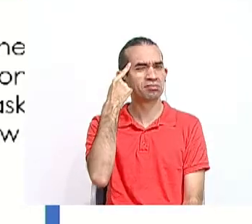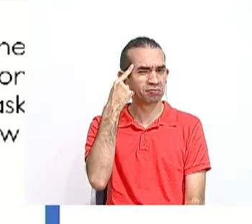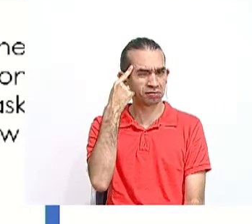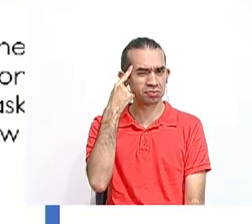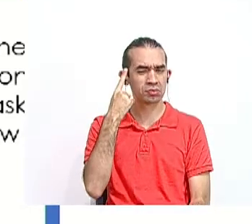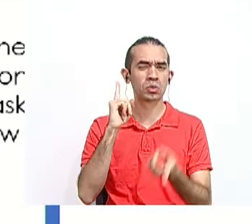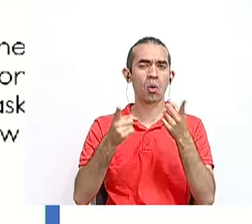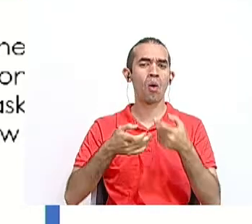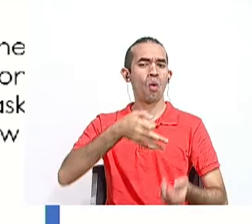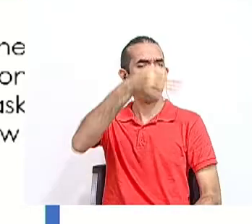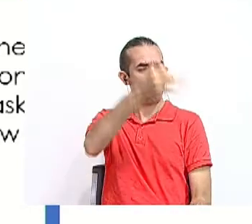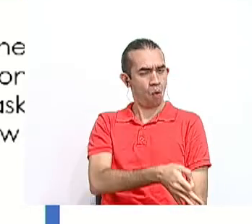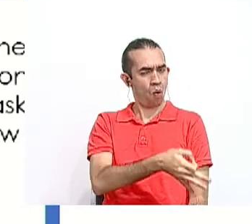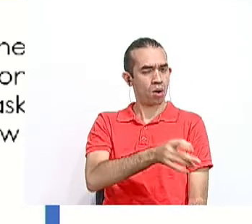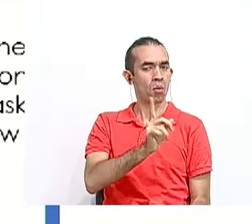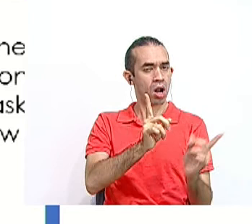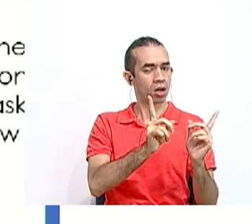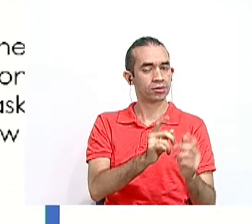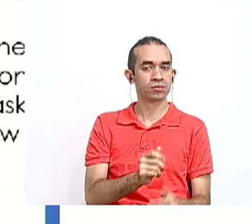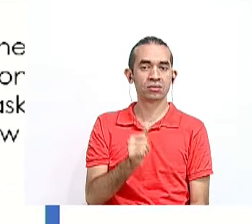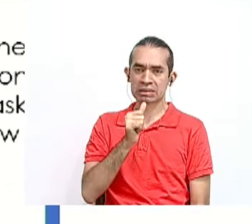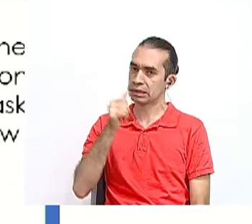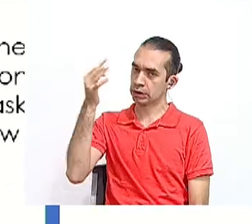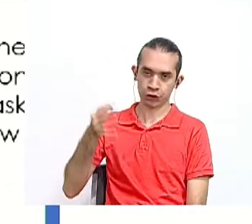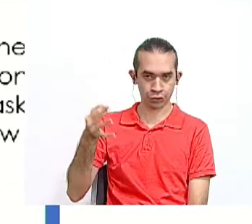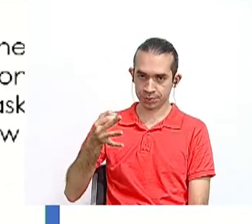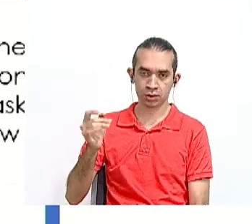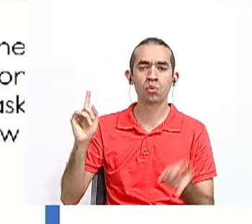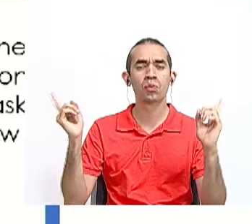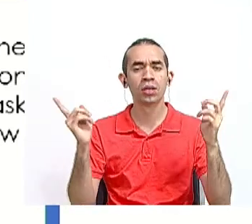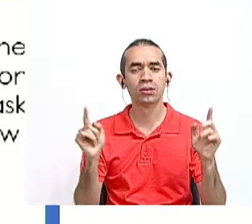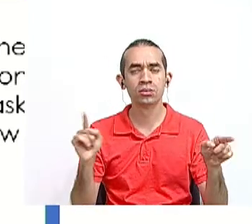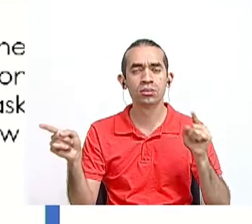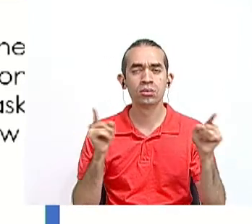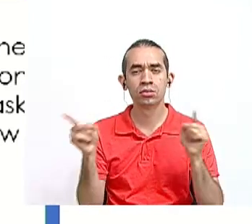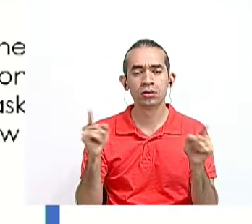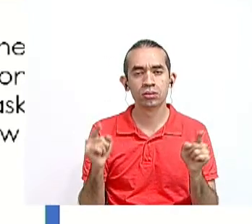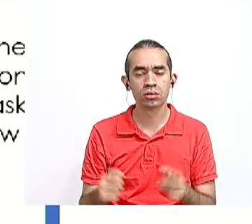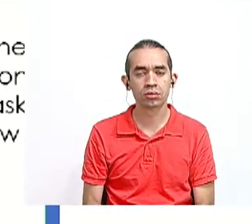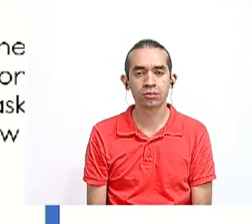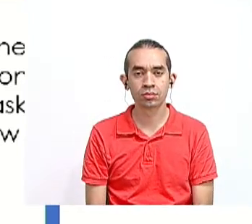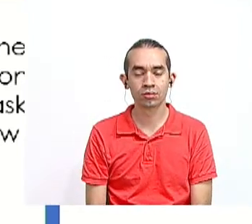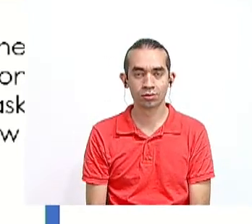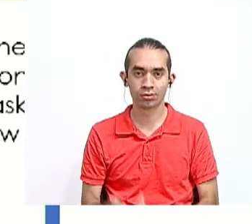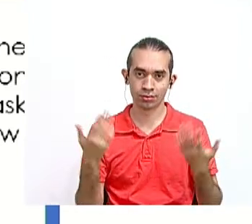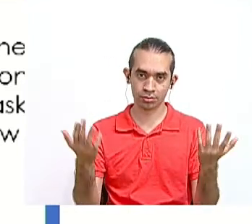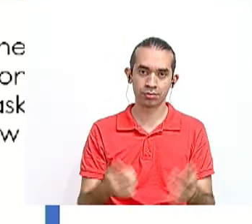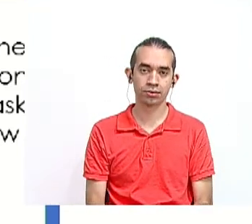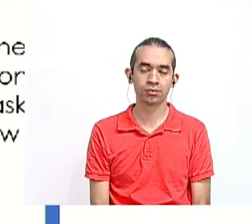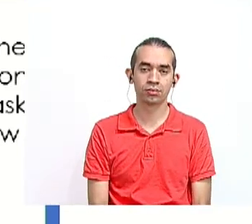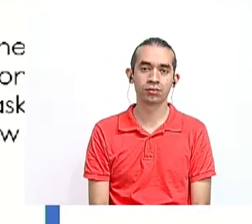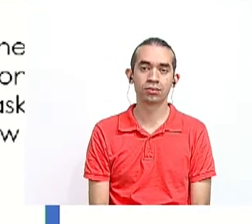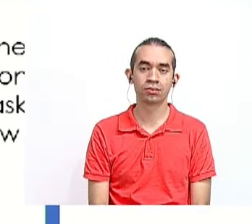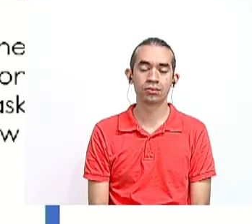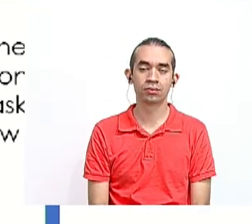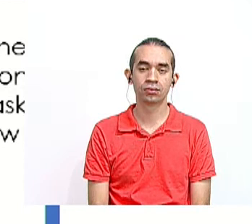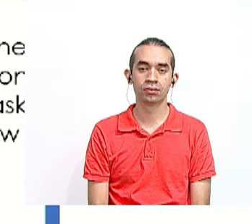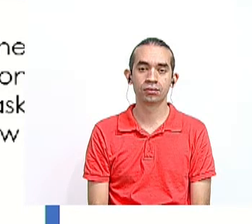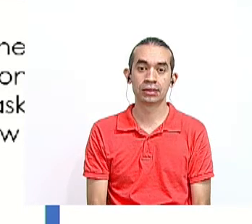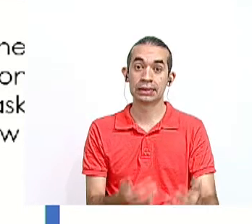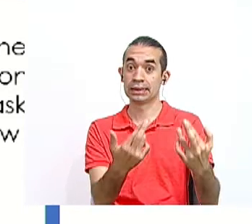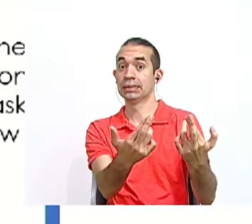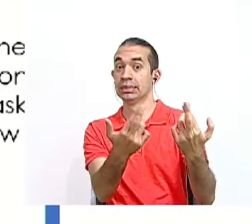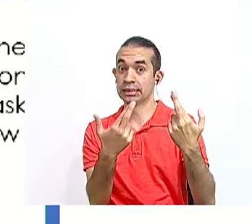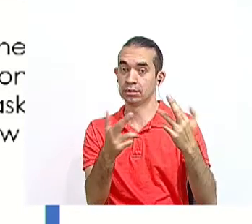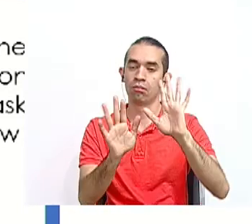which one is formal and which one is informal? Okay? Before you give me the